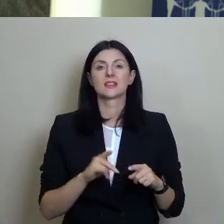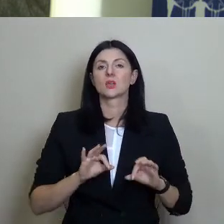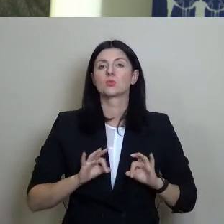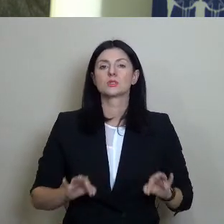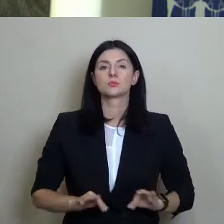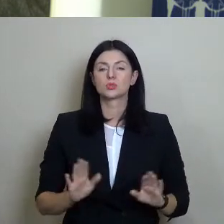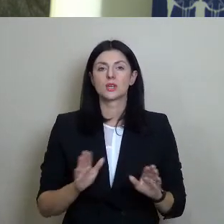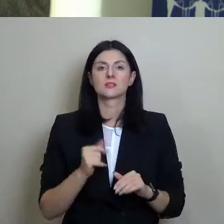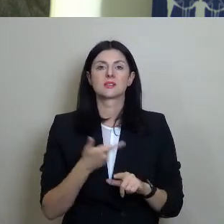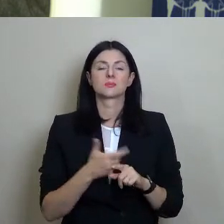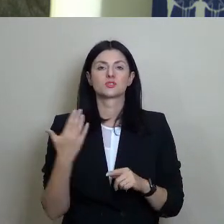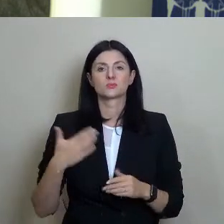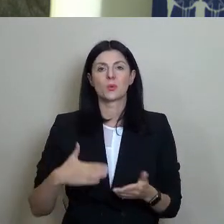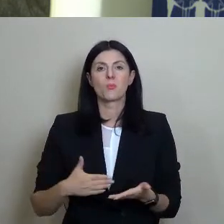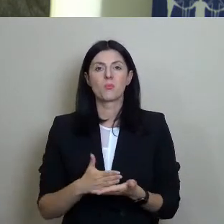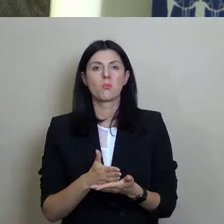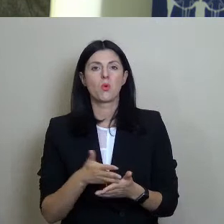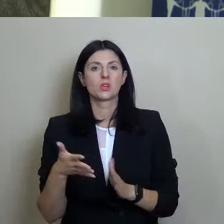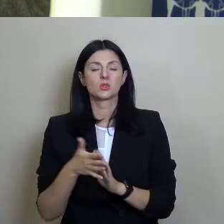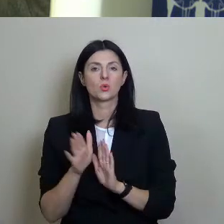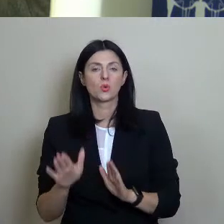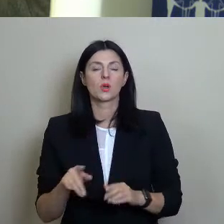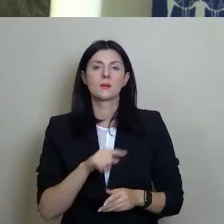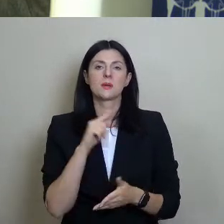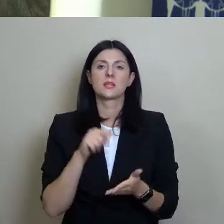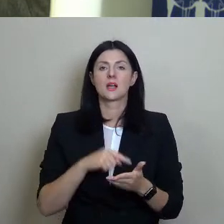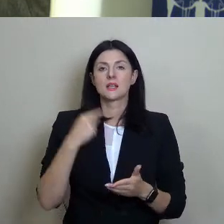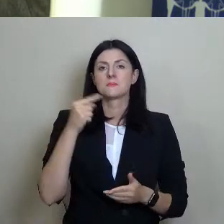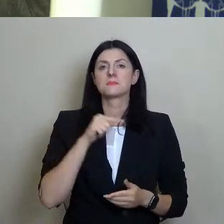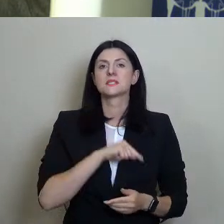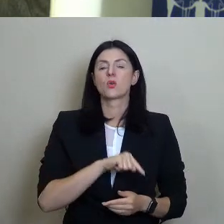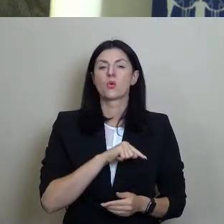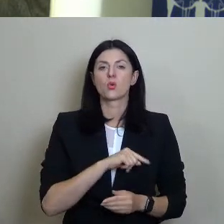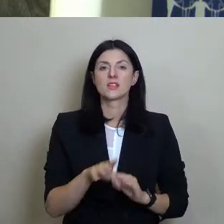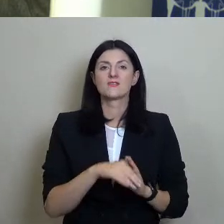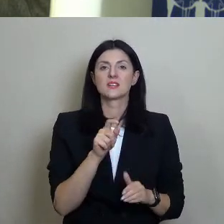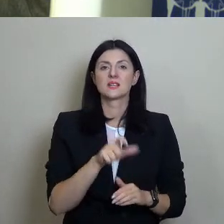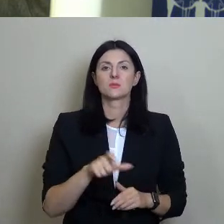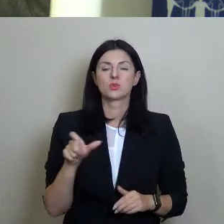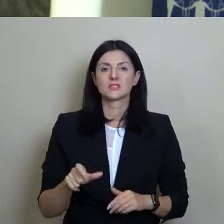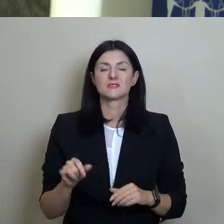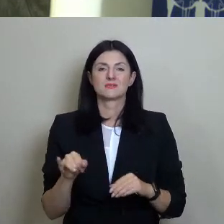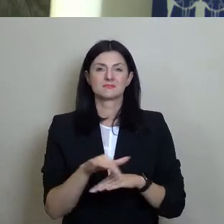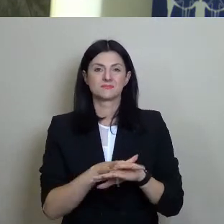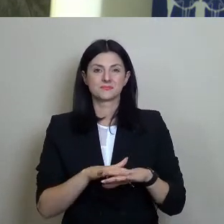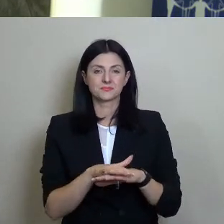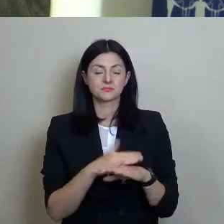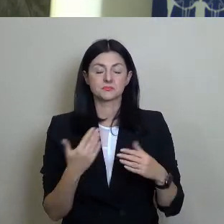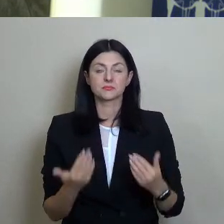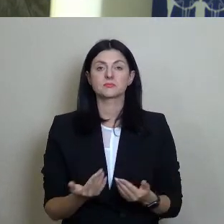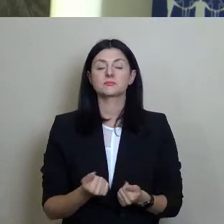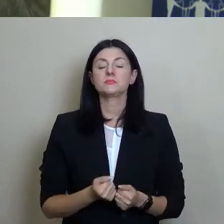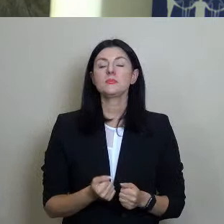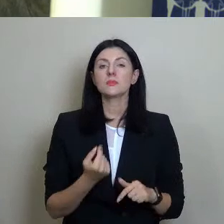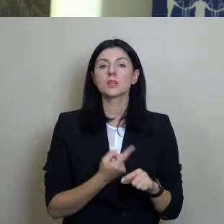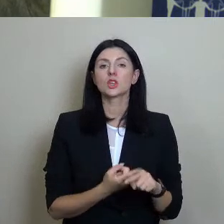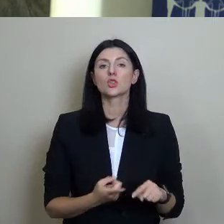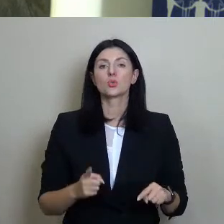there. So it's not for lawyers, it's for political scientists rather, and the psychology of voters or psychology